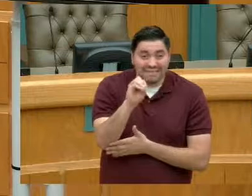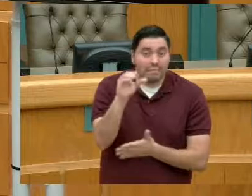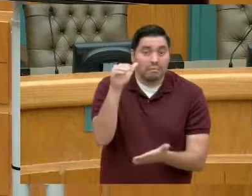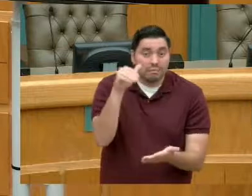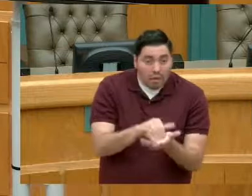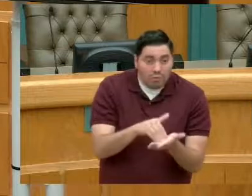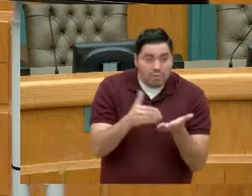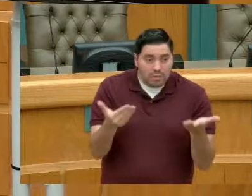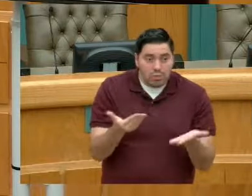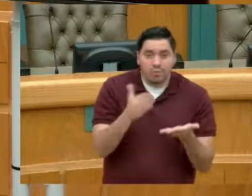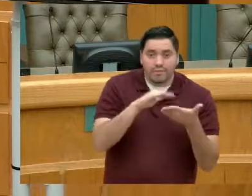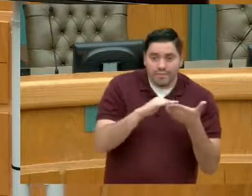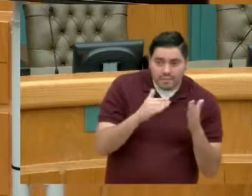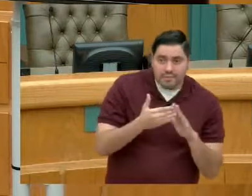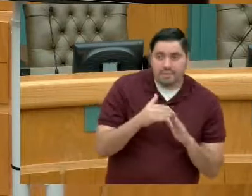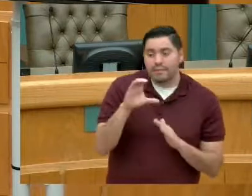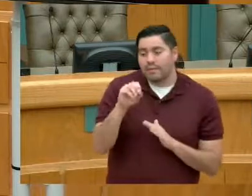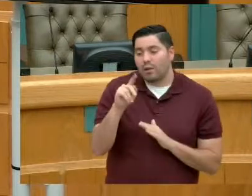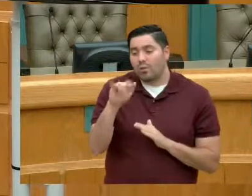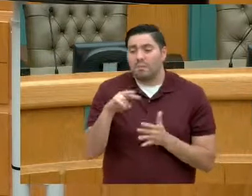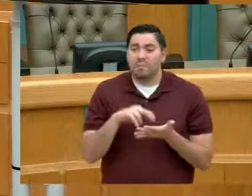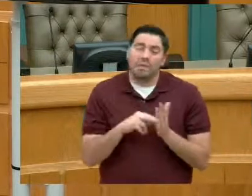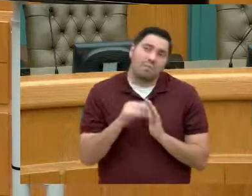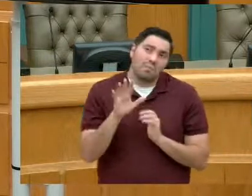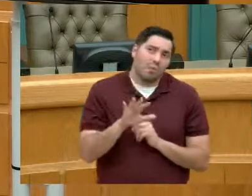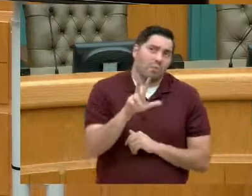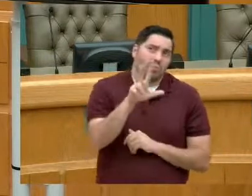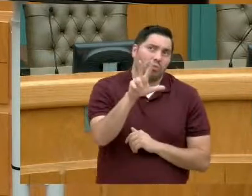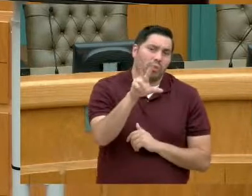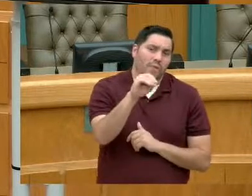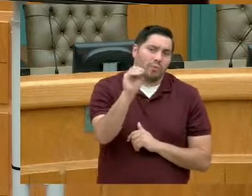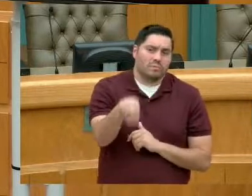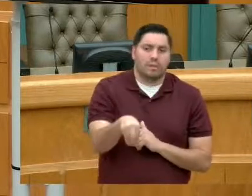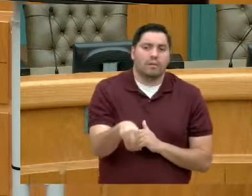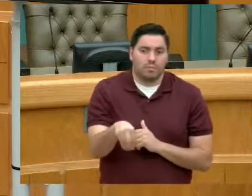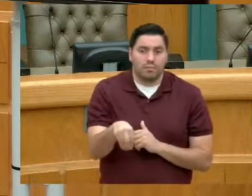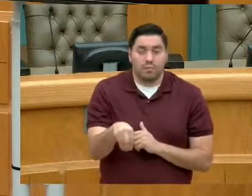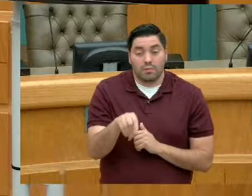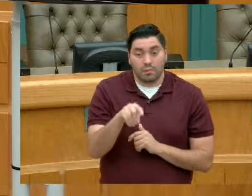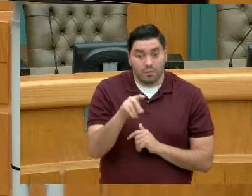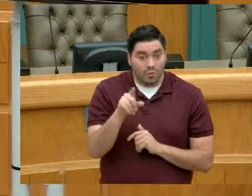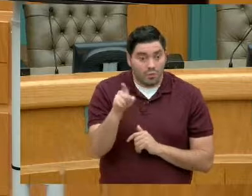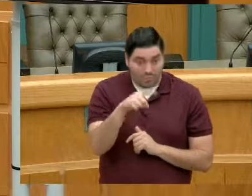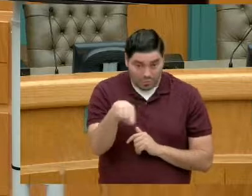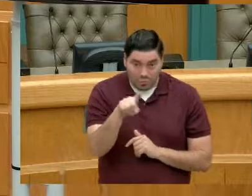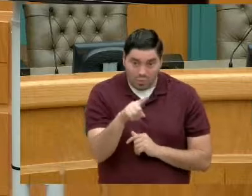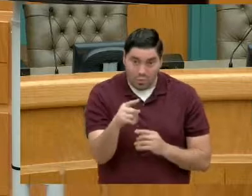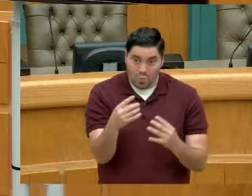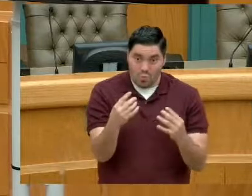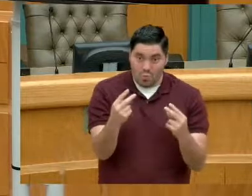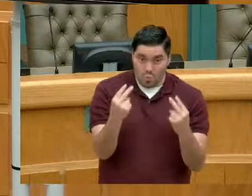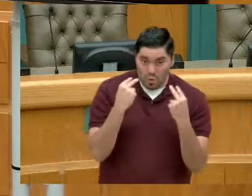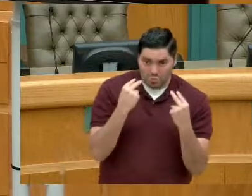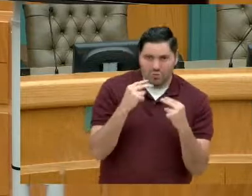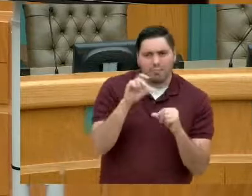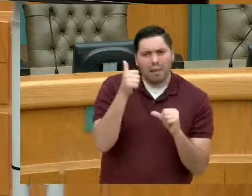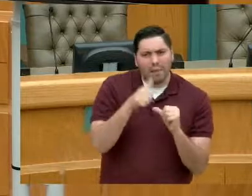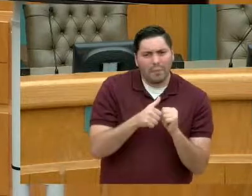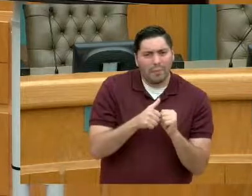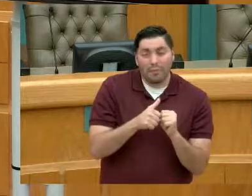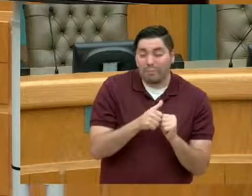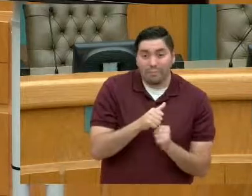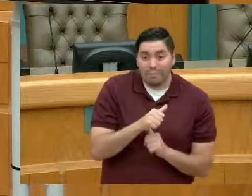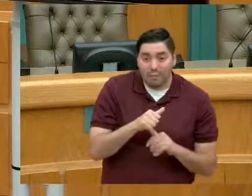and the county, that's 3%. And those watching that have always watched, we're recalling back to the days when we weren't